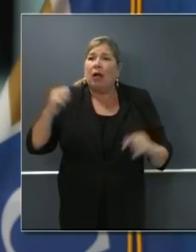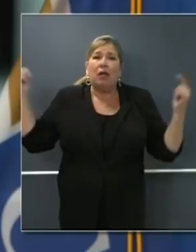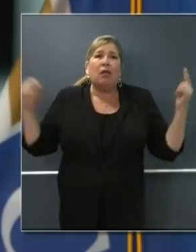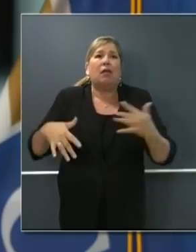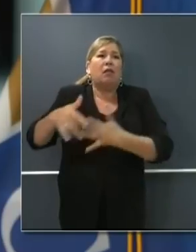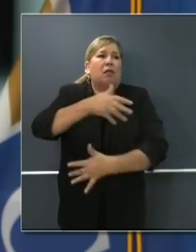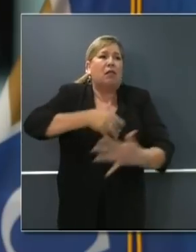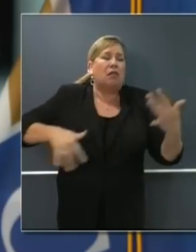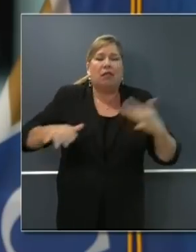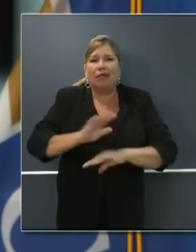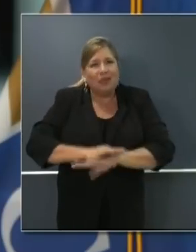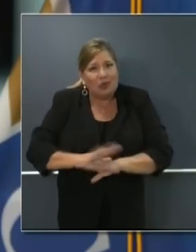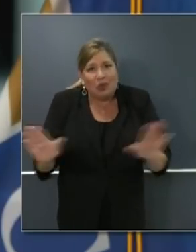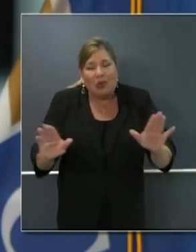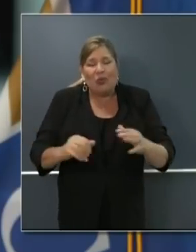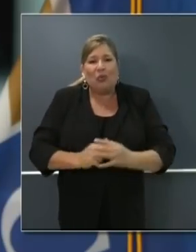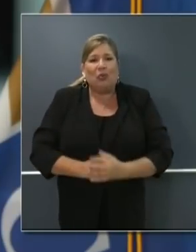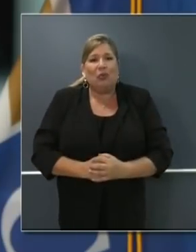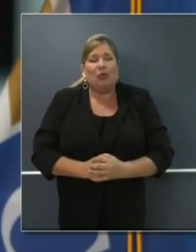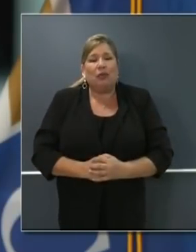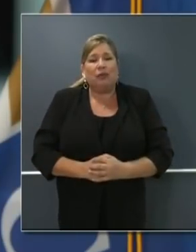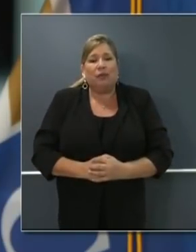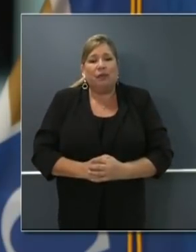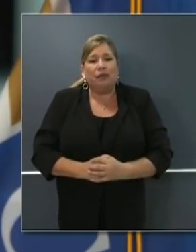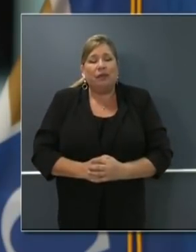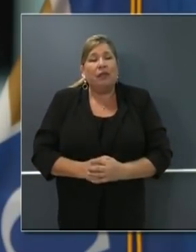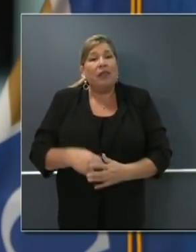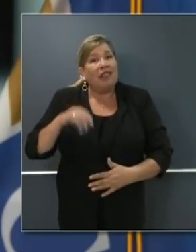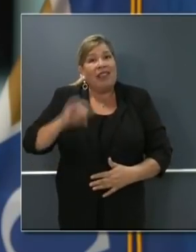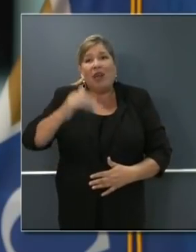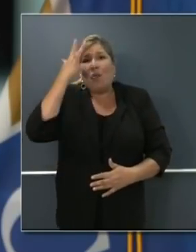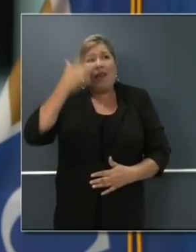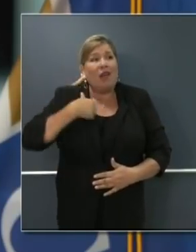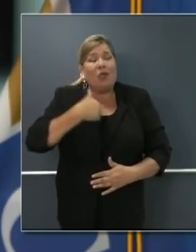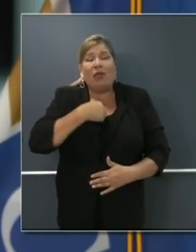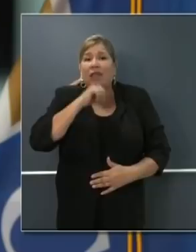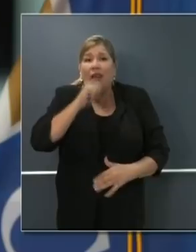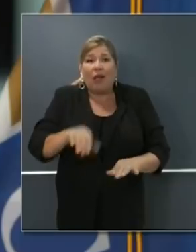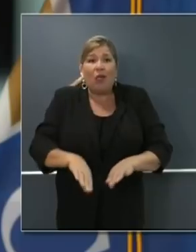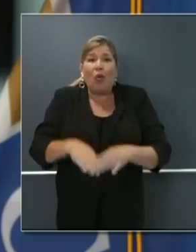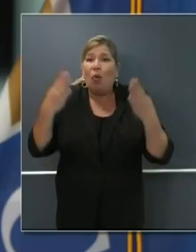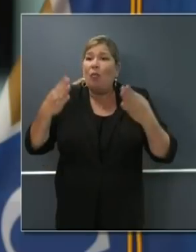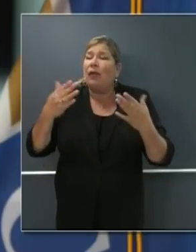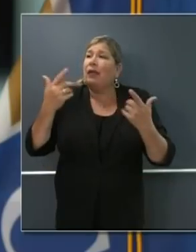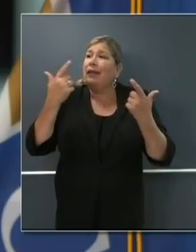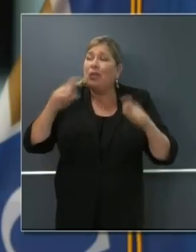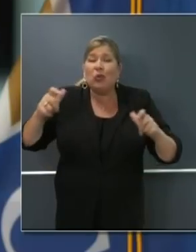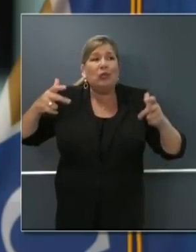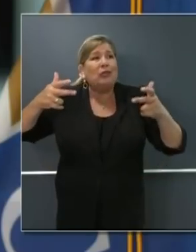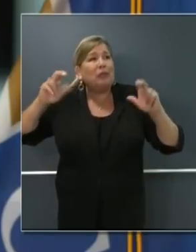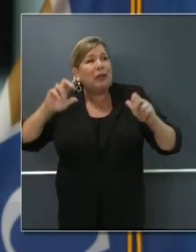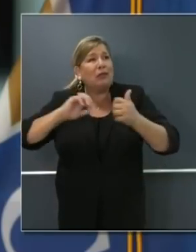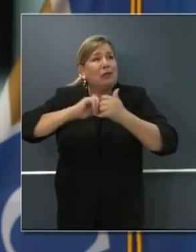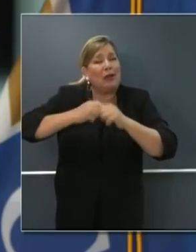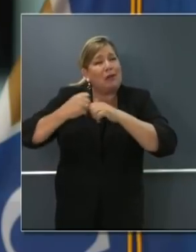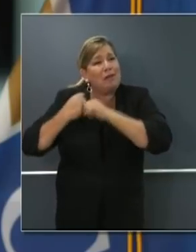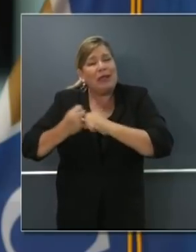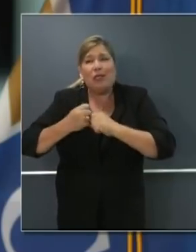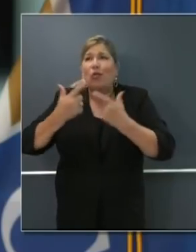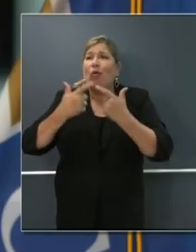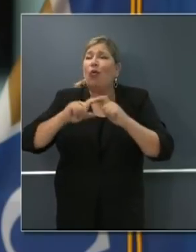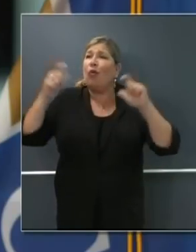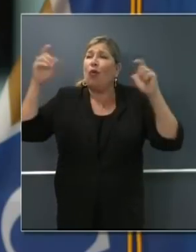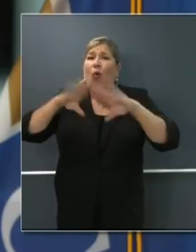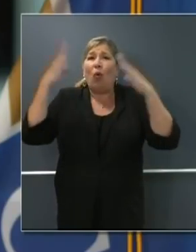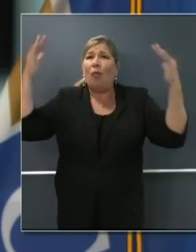is, same reason we are not reopening arenas with tens of thousands of people. We don't want to have beaches with tens of thousands of